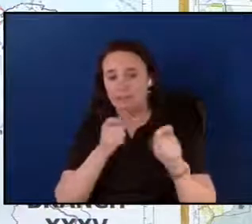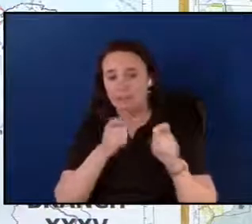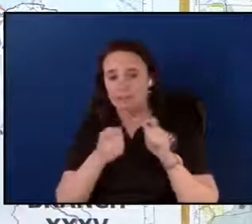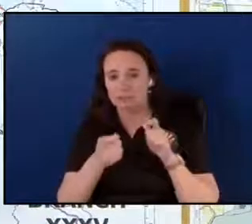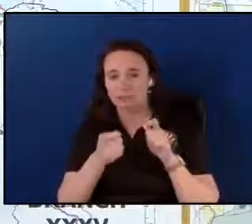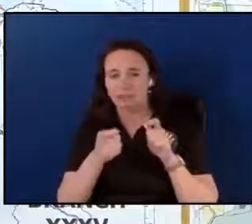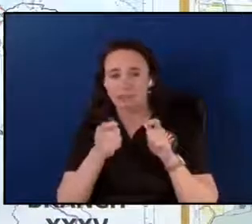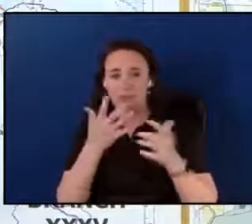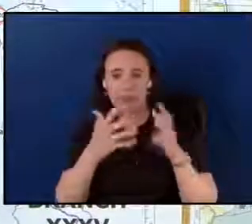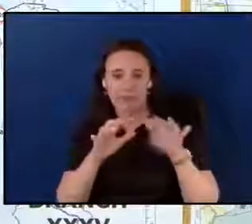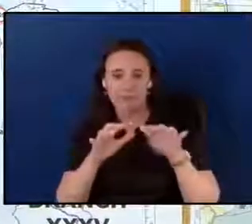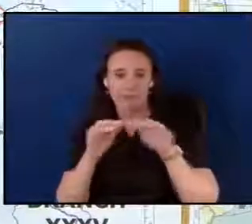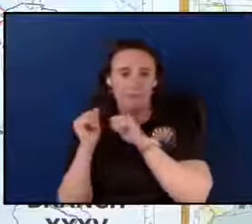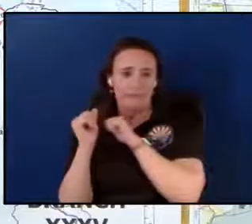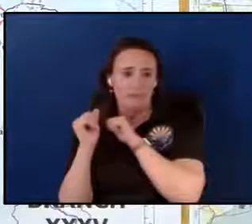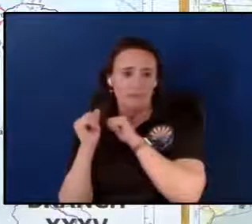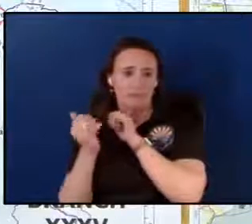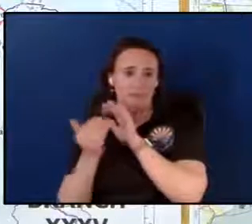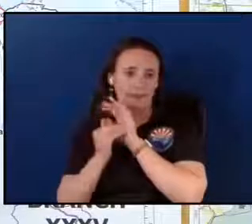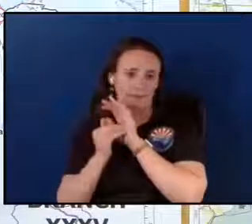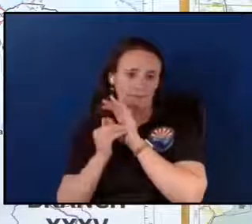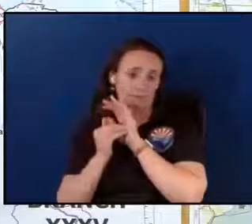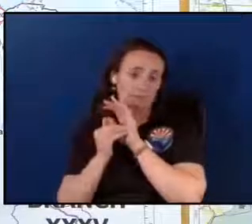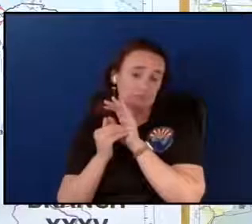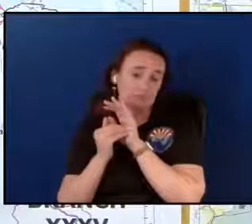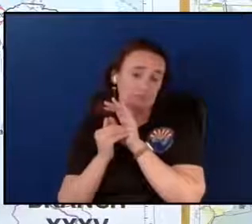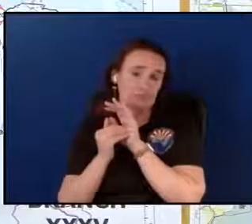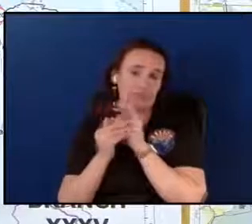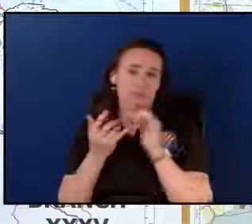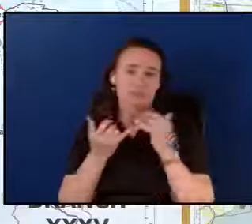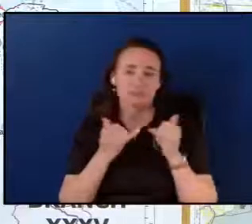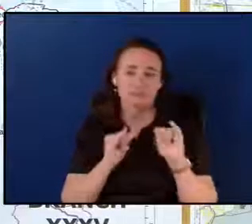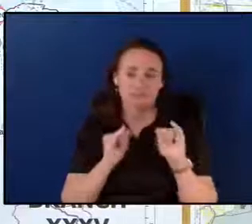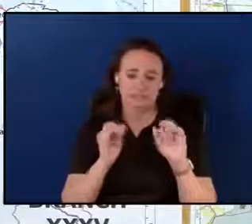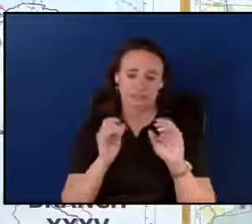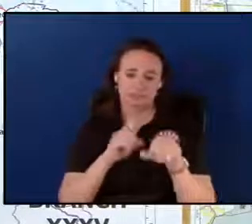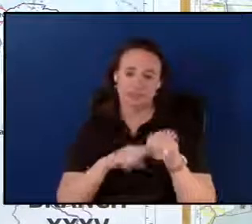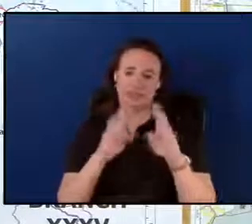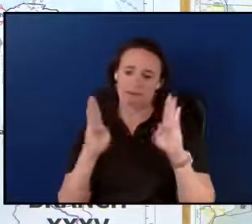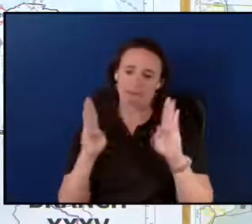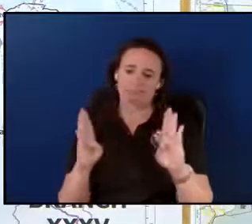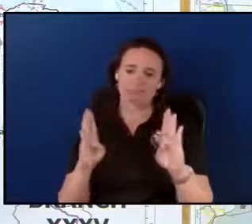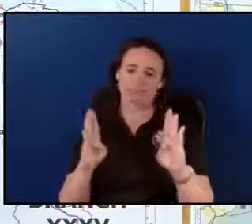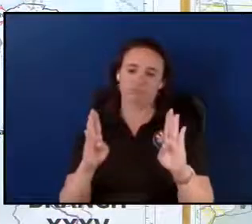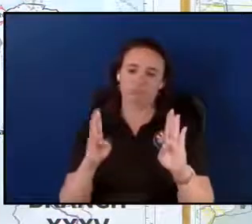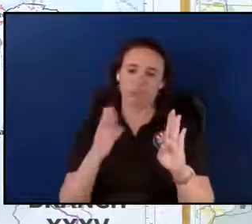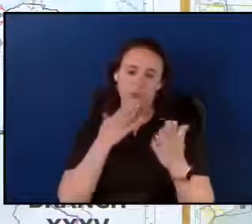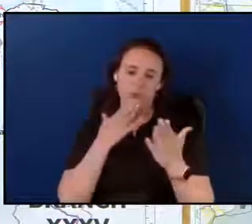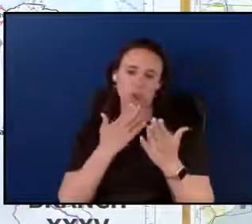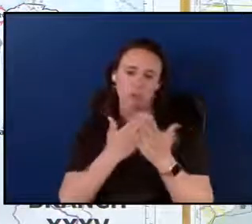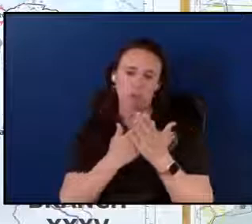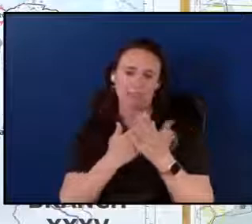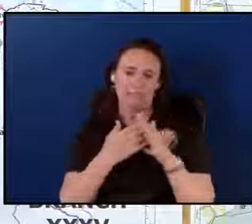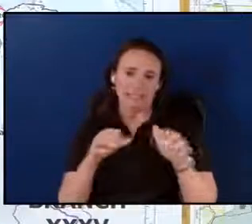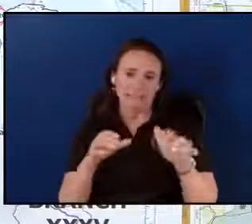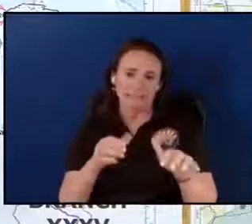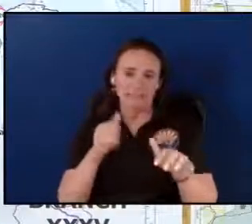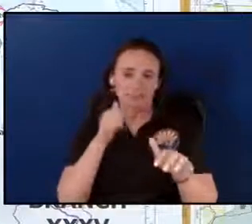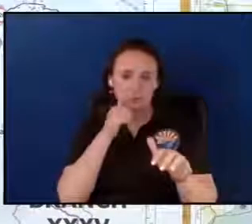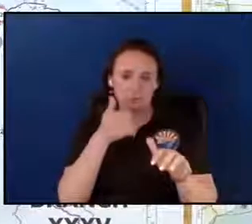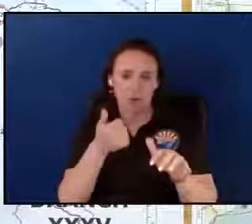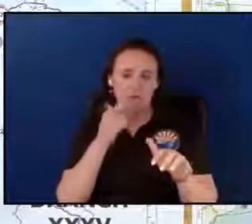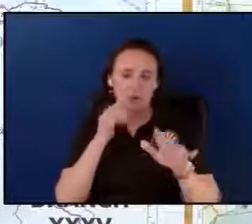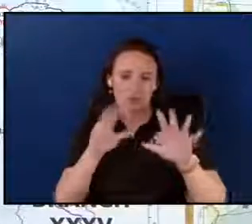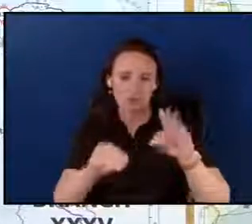re-evacuate. They've got still another window for good fire suppression activities tomorrow, and I